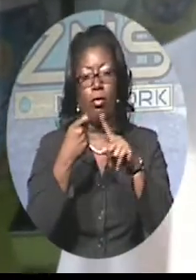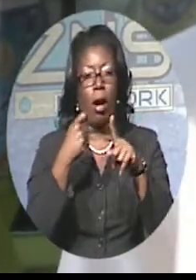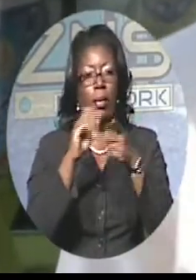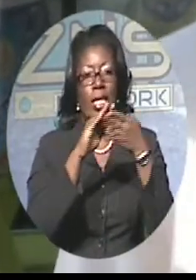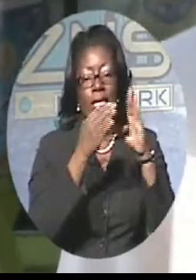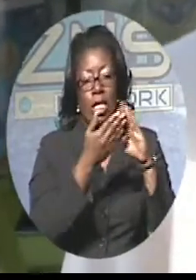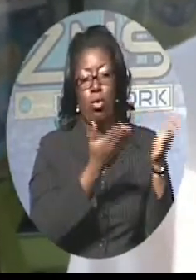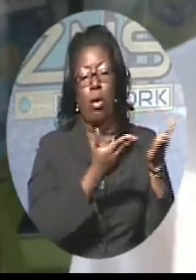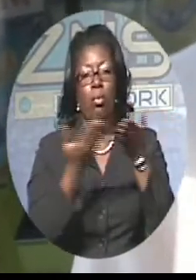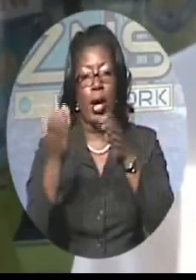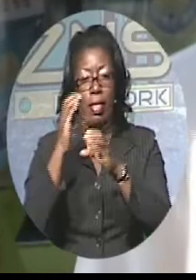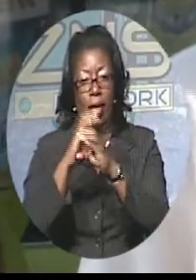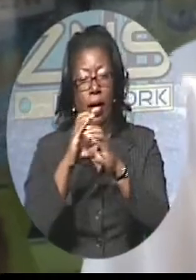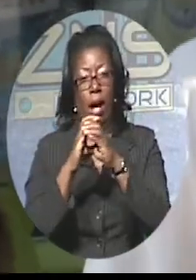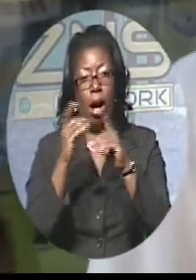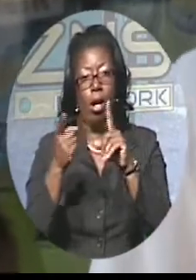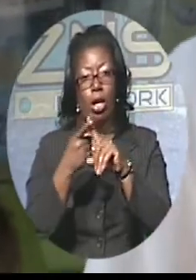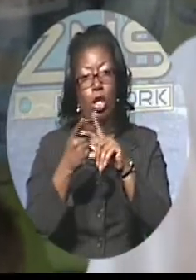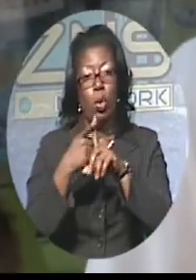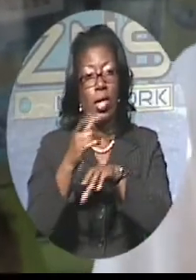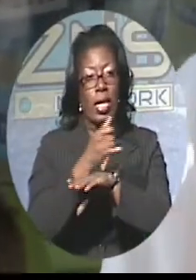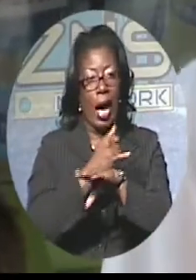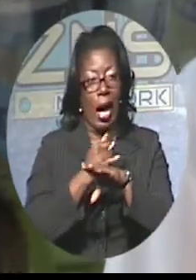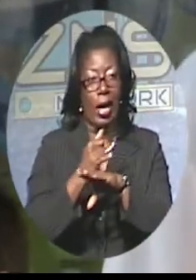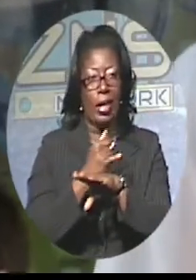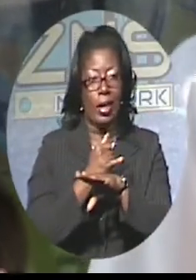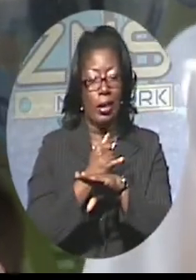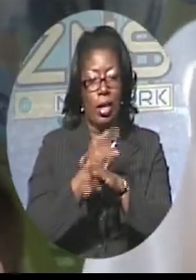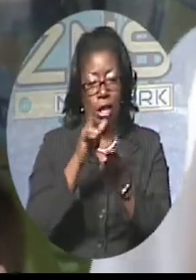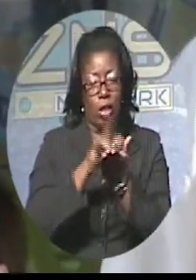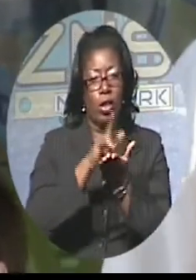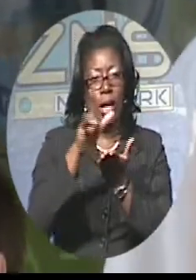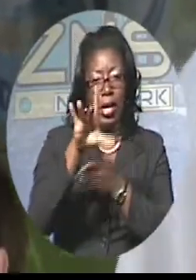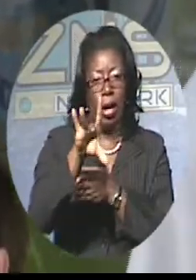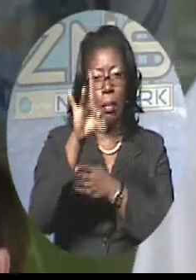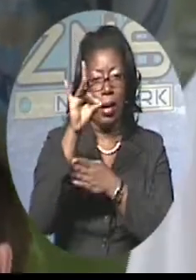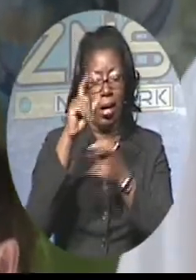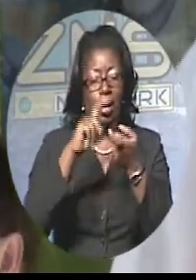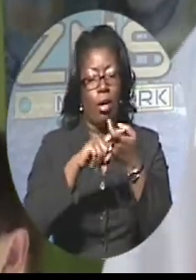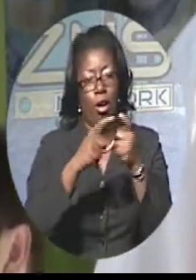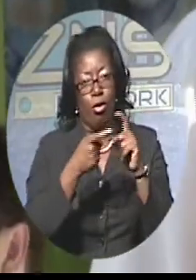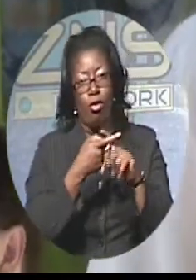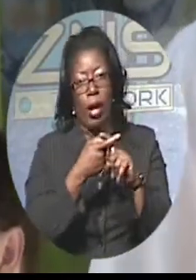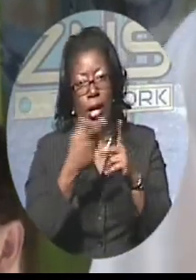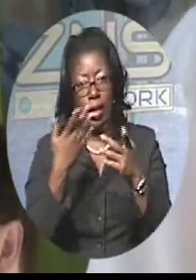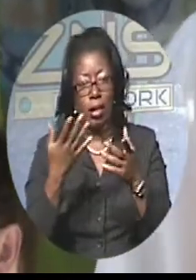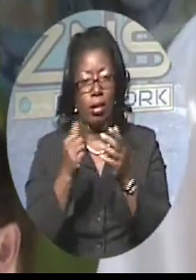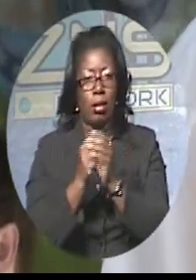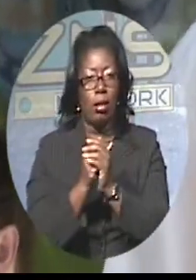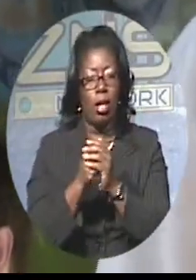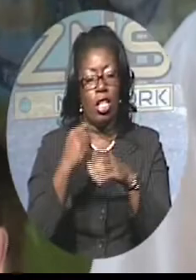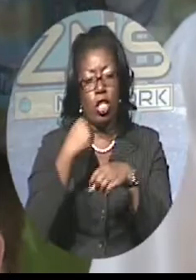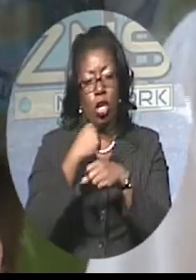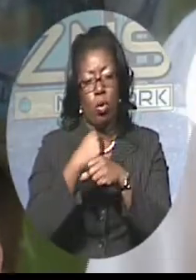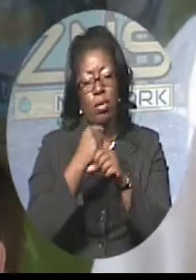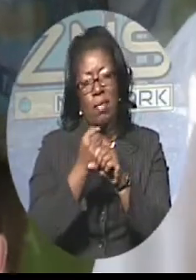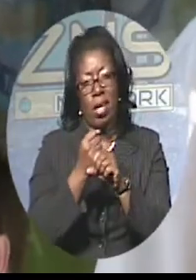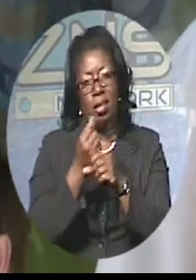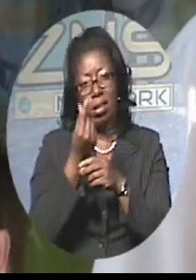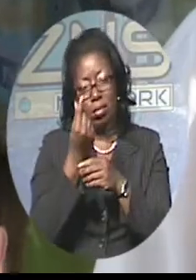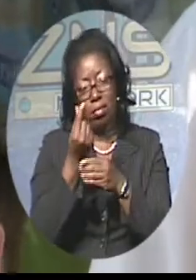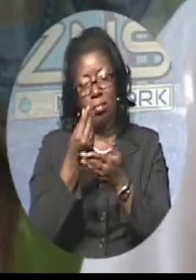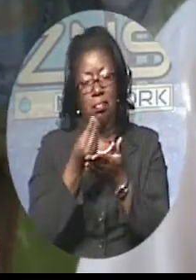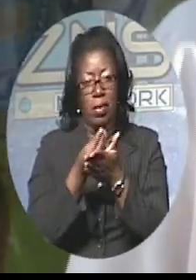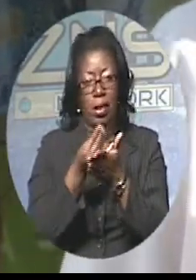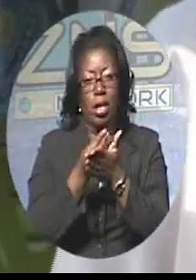would bring their vehicles to the island. They usually come to the airport and pick up friends. And so we make a little from them, not like